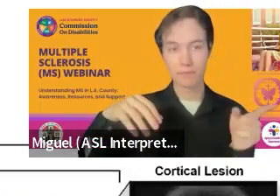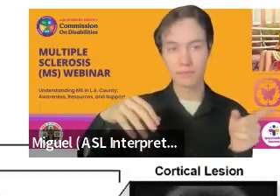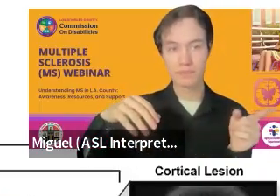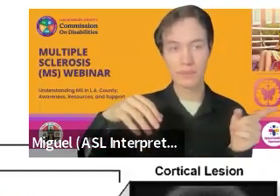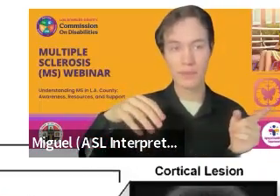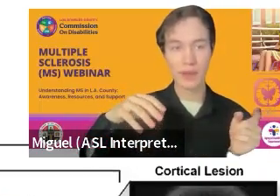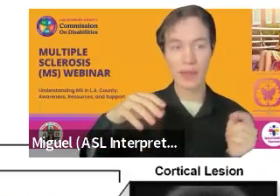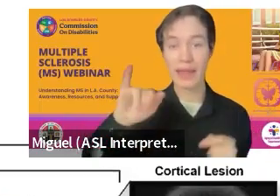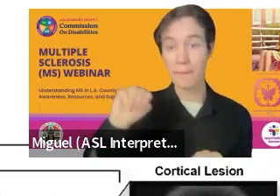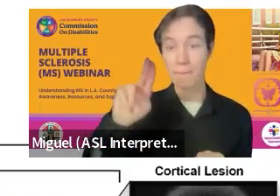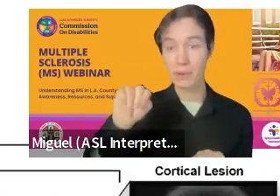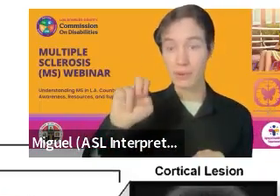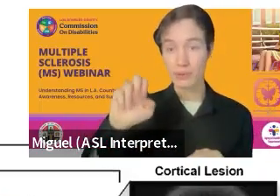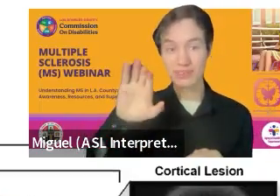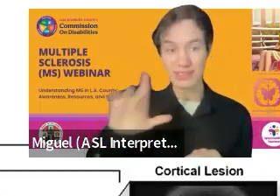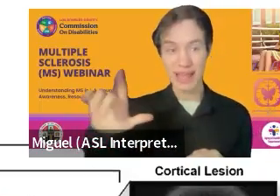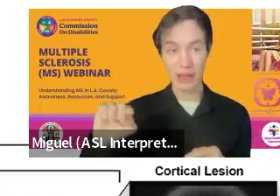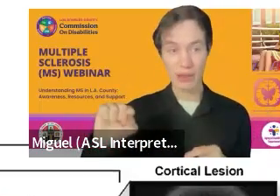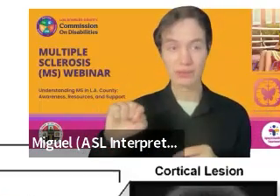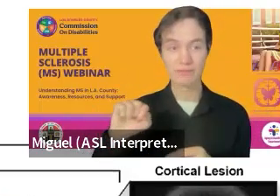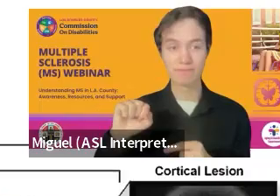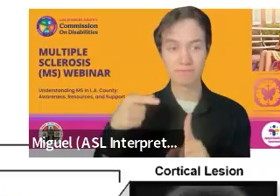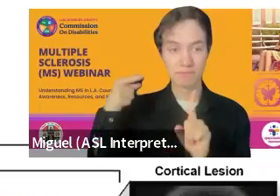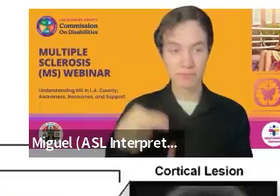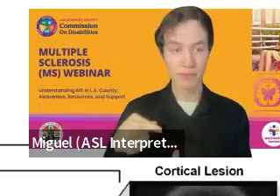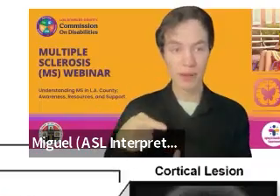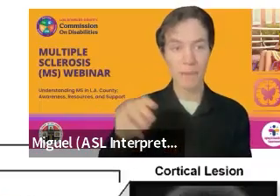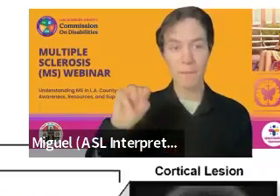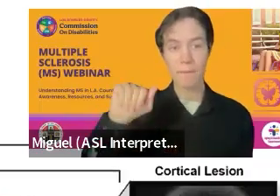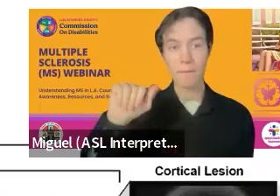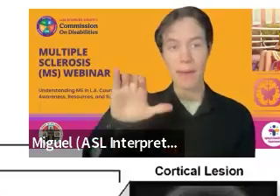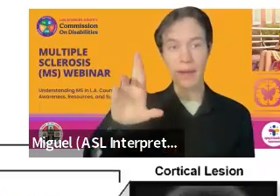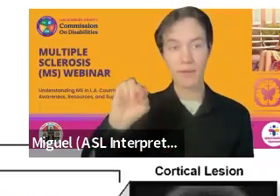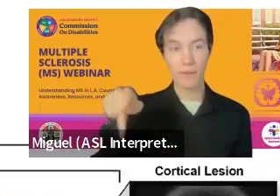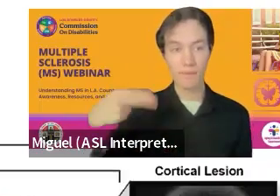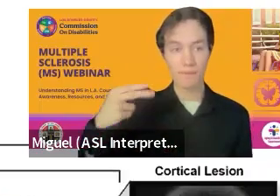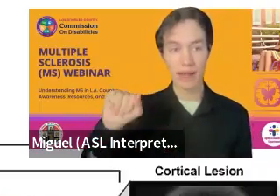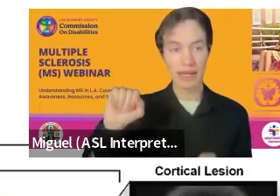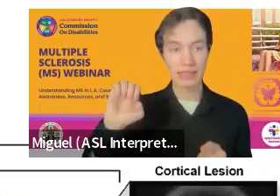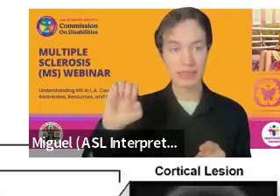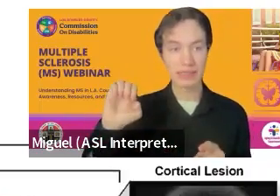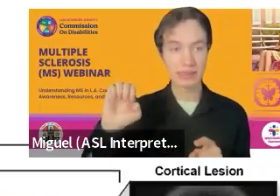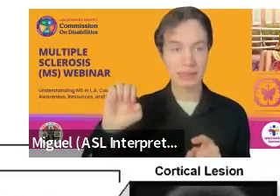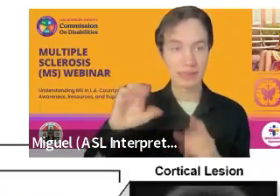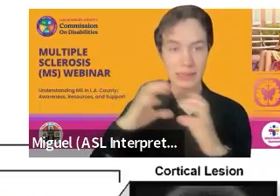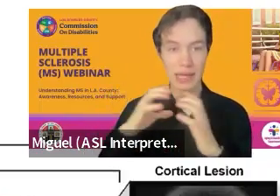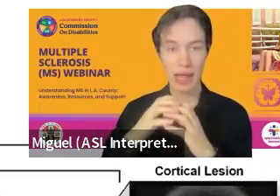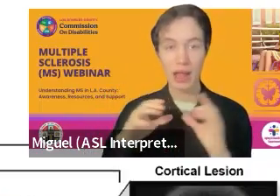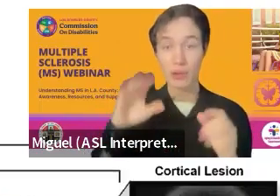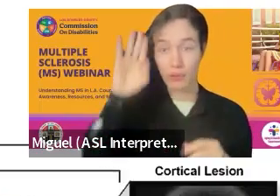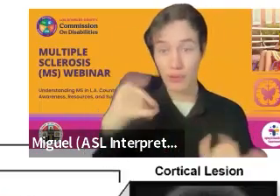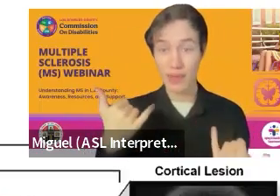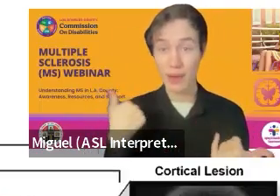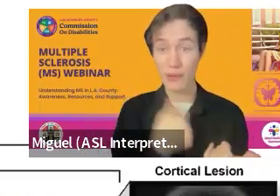macrophage cell. And we can actually visualize these types of lesions with these new imaging biomarkers that we have